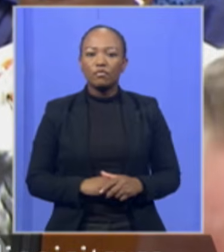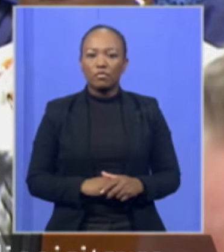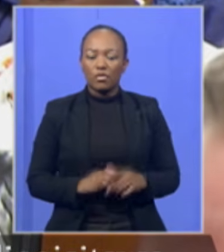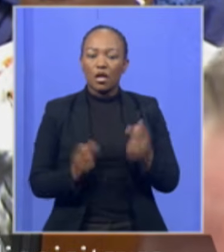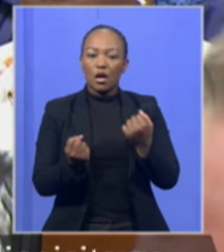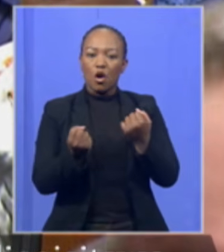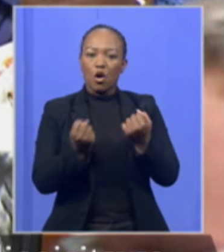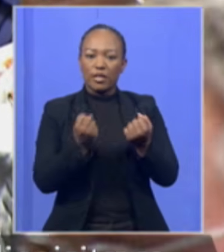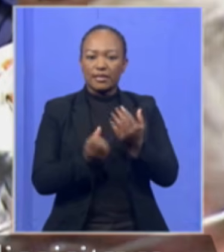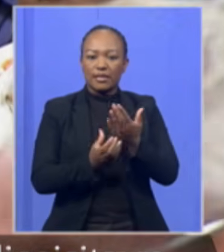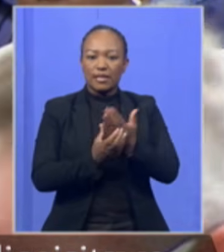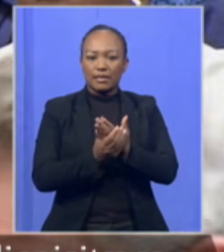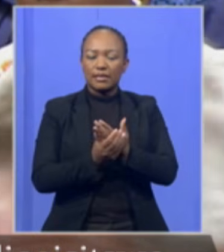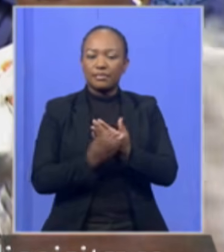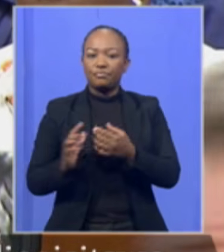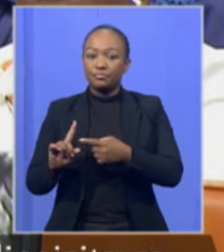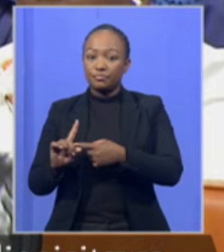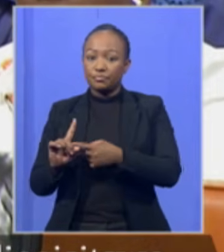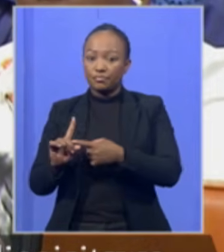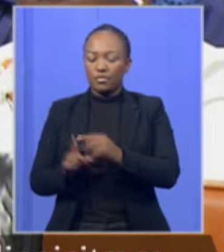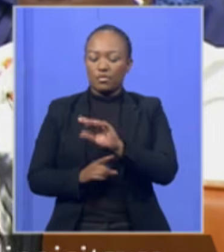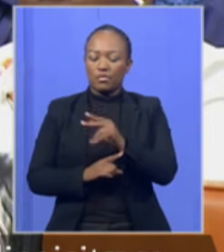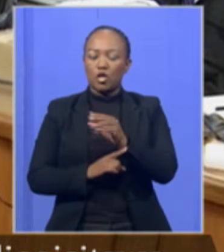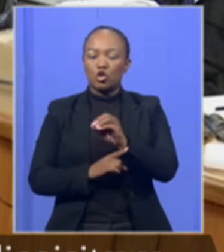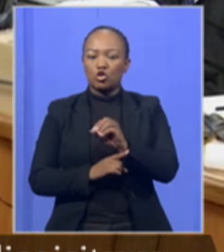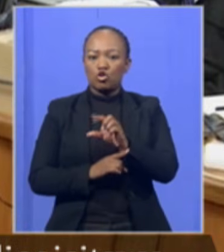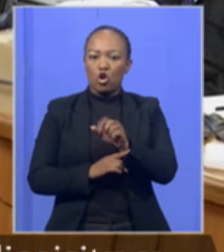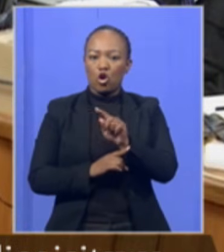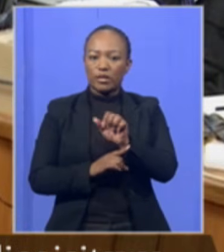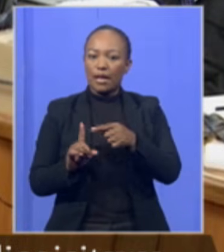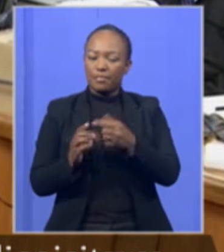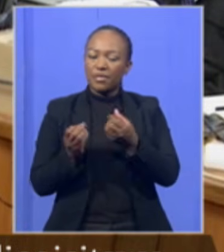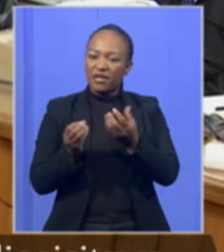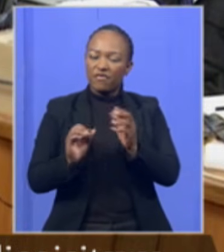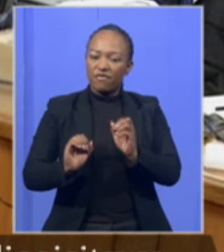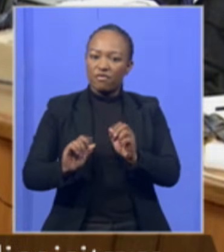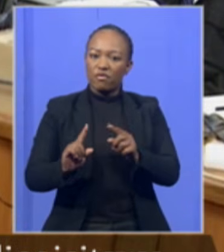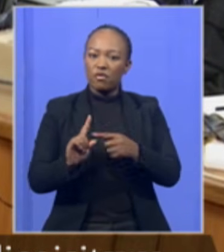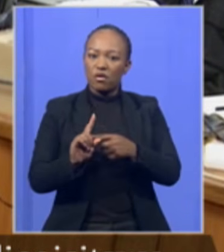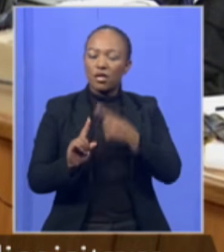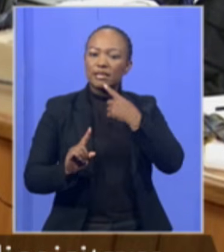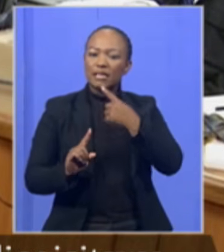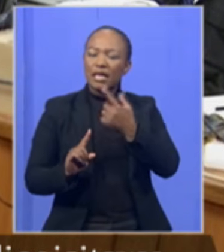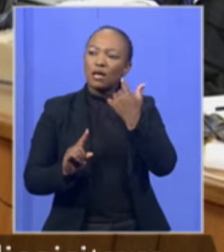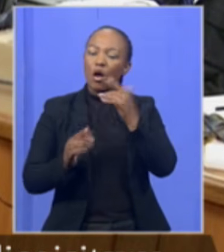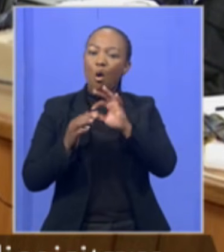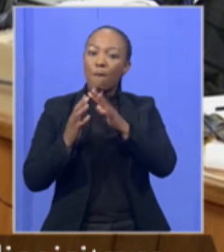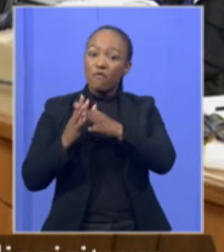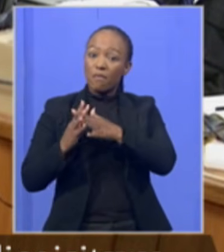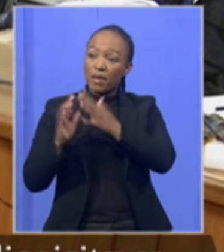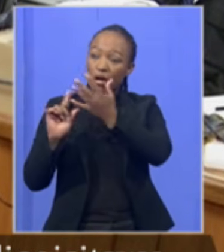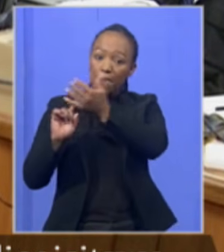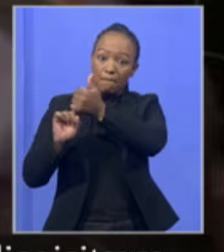Kgotlatshekelo e neela morwadi Tsholota tšhono ya go tlhalosa dipego tsa gagwe tsa gore o buseditswe mo gae go se mo